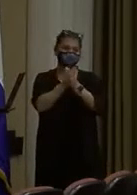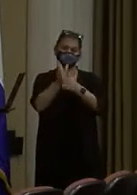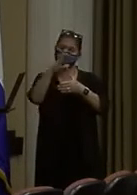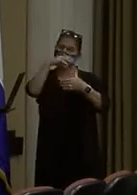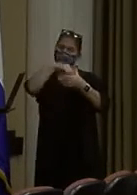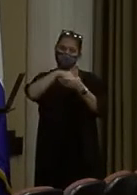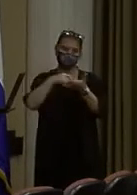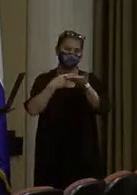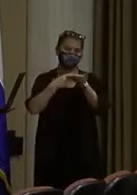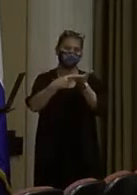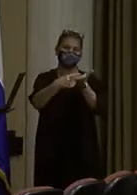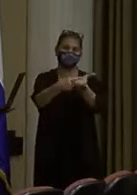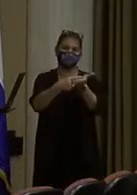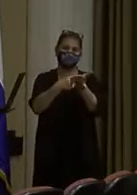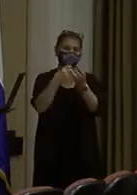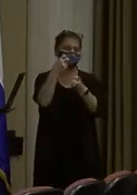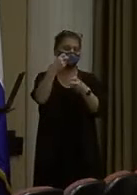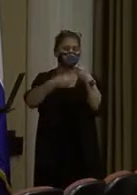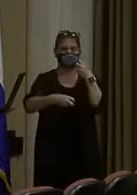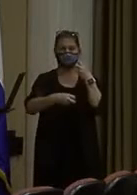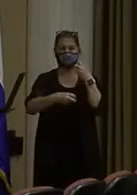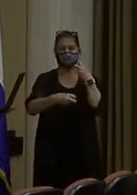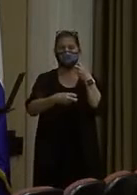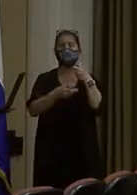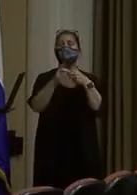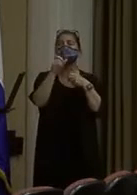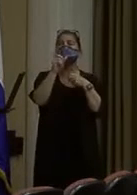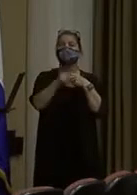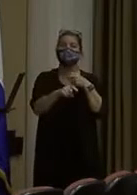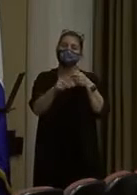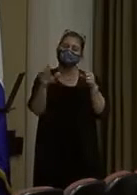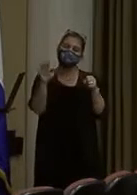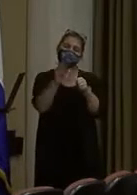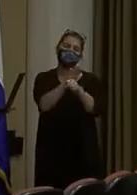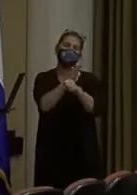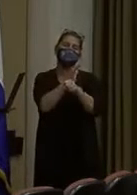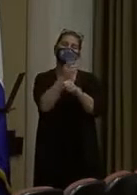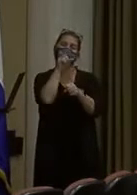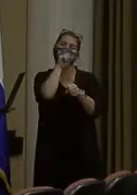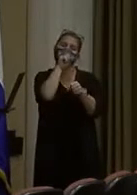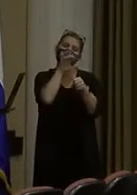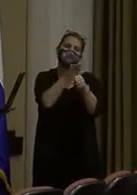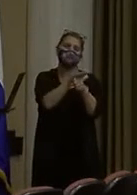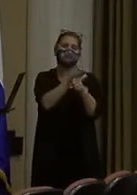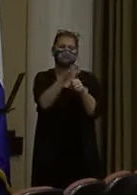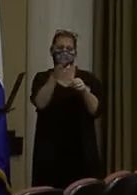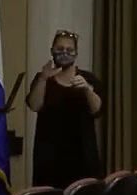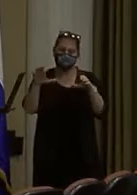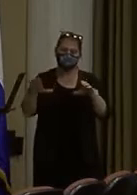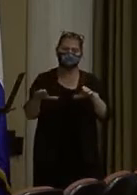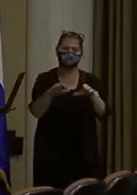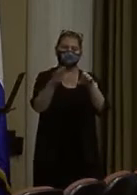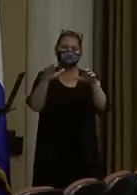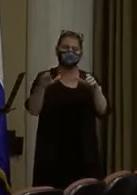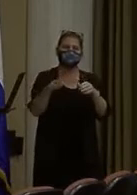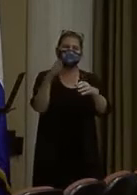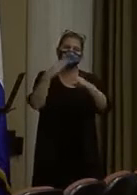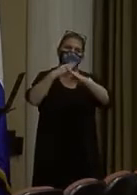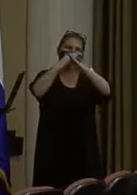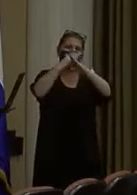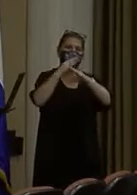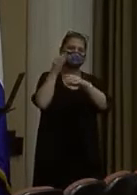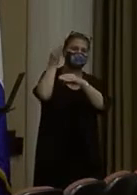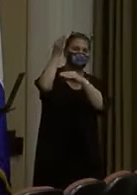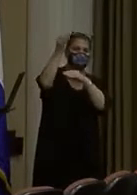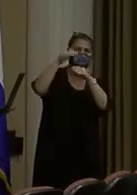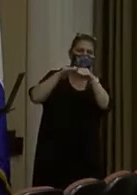tough conversations and advocate for a full commitment to tackling health inequities upstream in all areas.